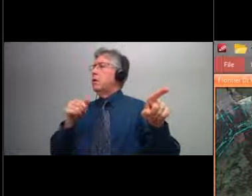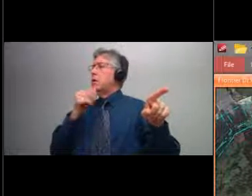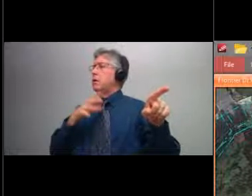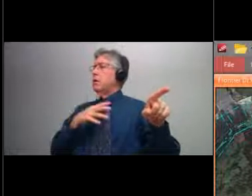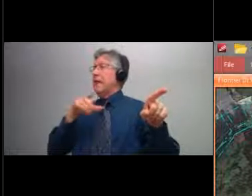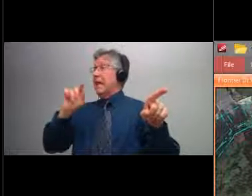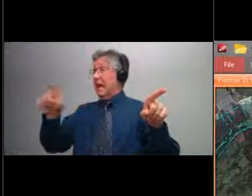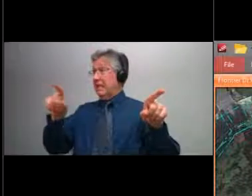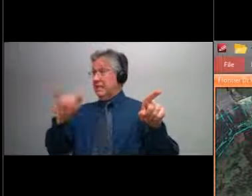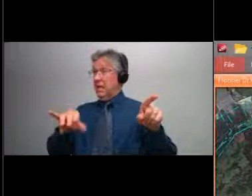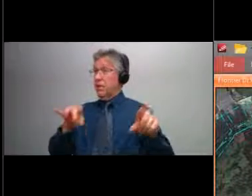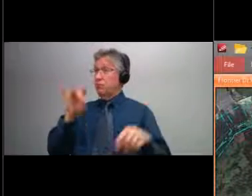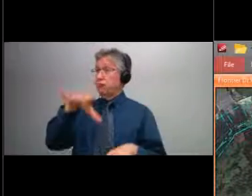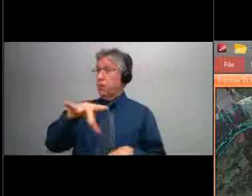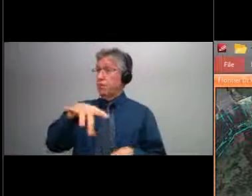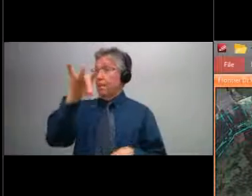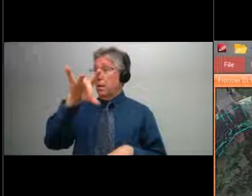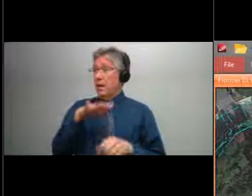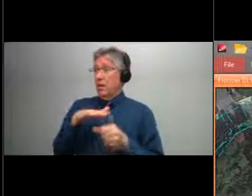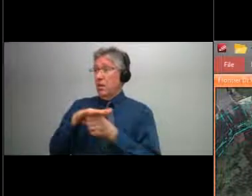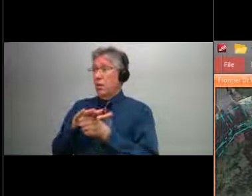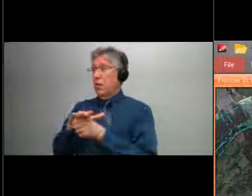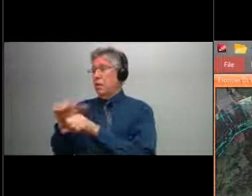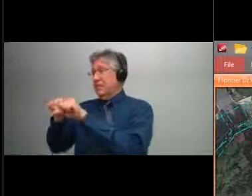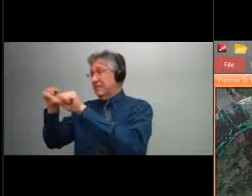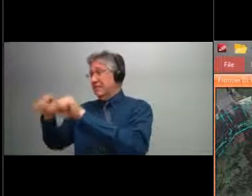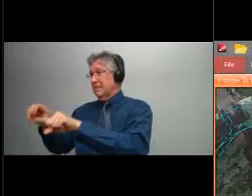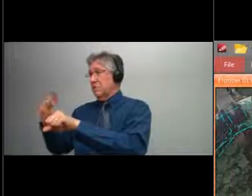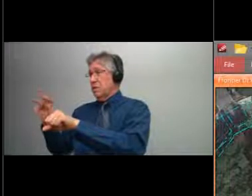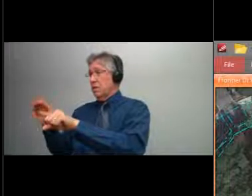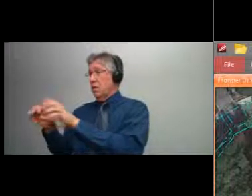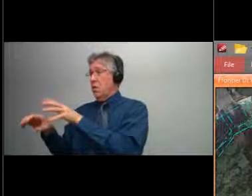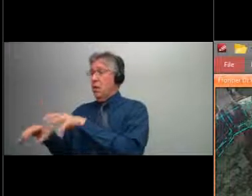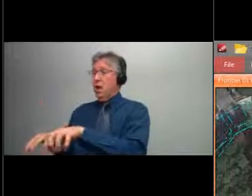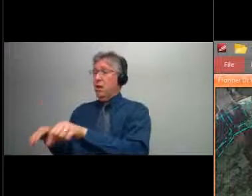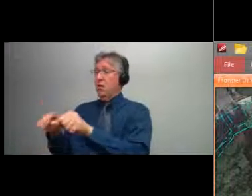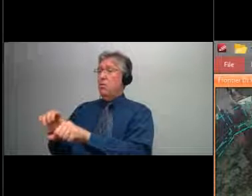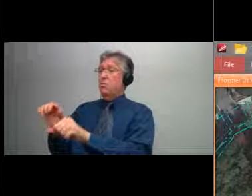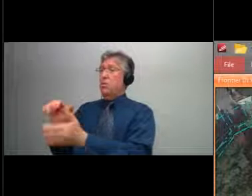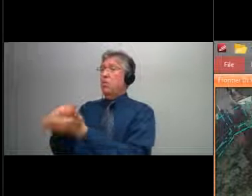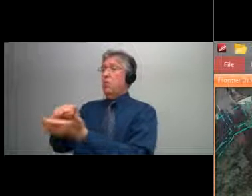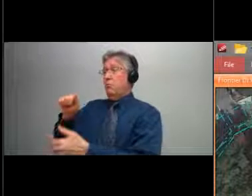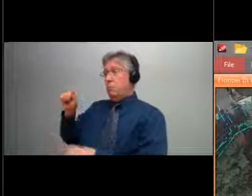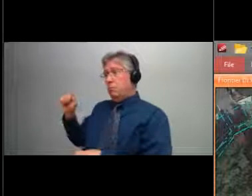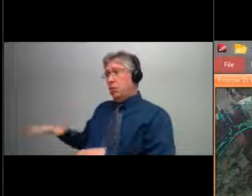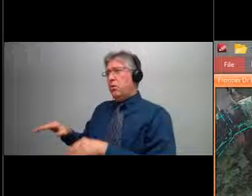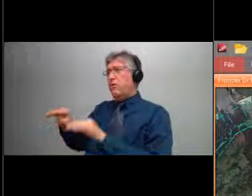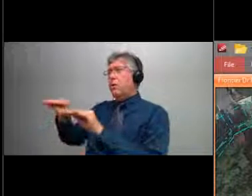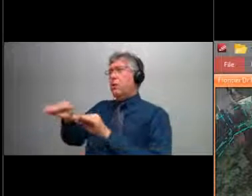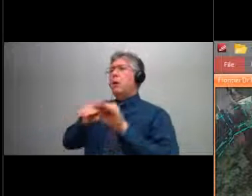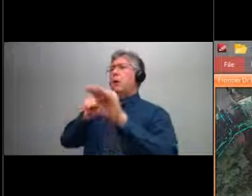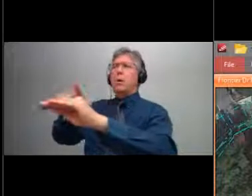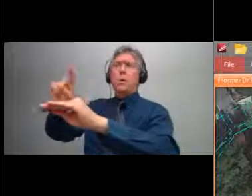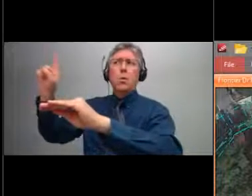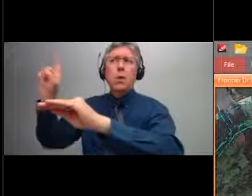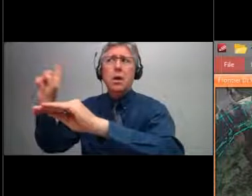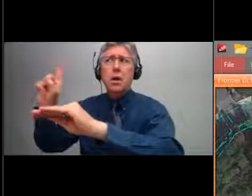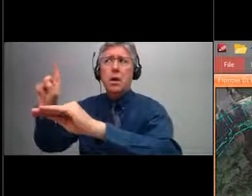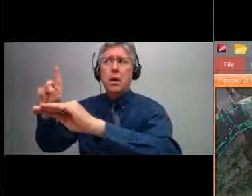area is removed from the outside lanes of the metro station, where will it be relocated?